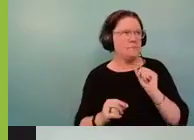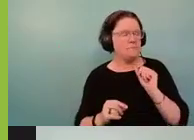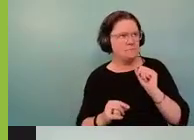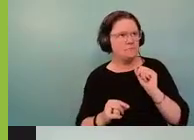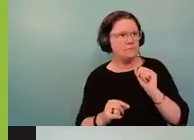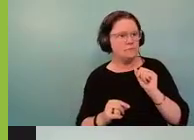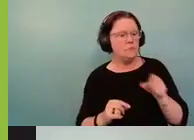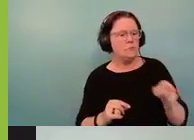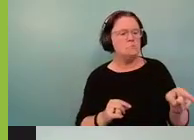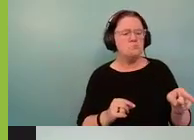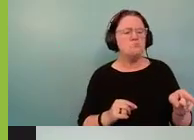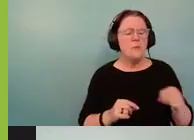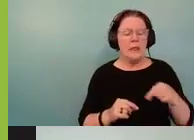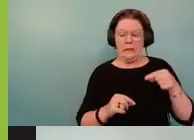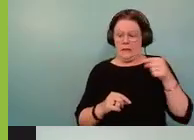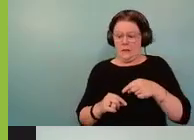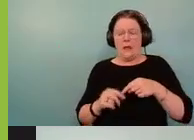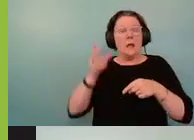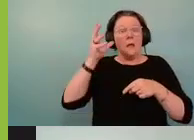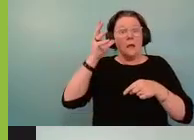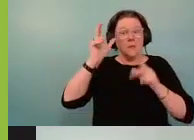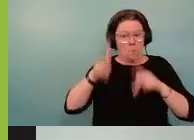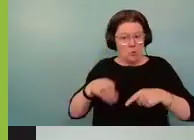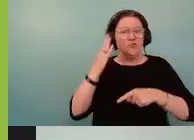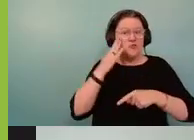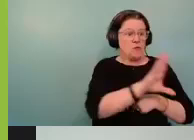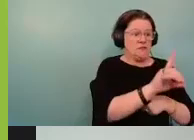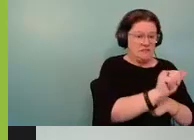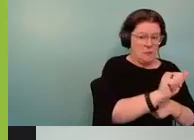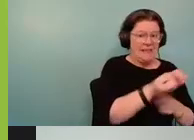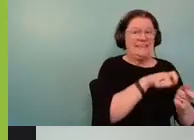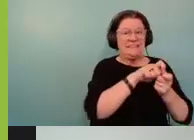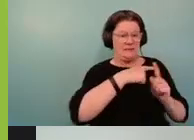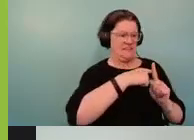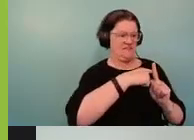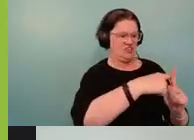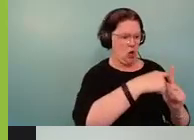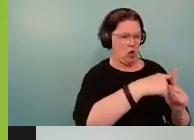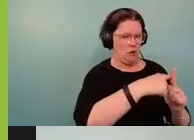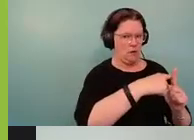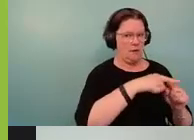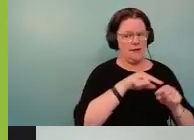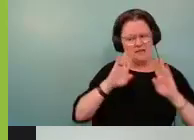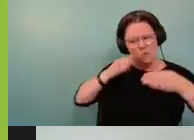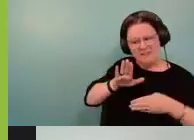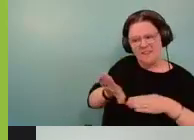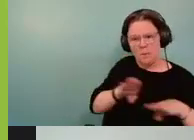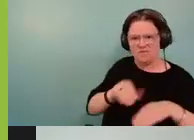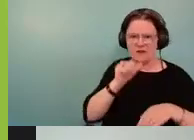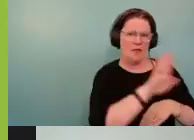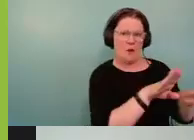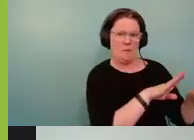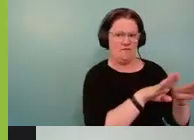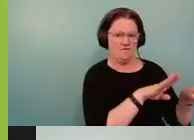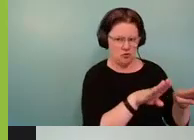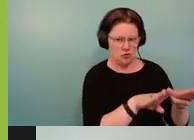the person knew about the disability and targeted them because of it, now it's about the perp's behavior and not about the victim's behavior. It's about